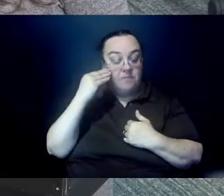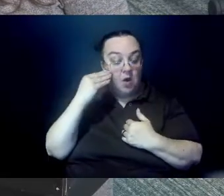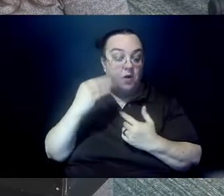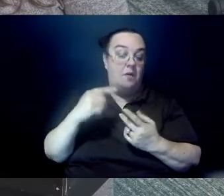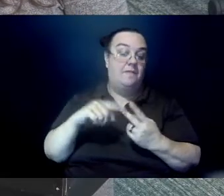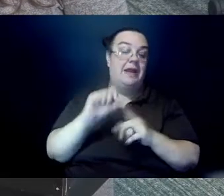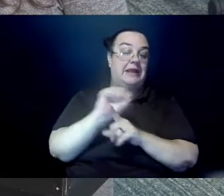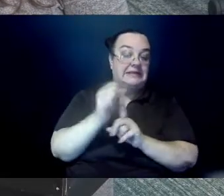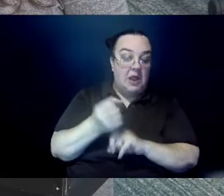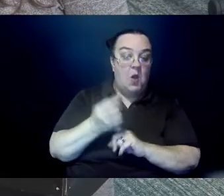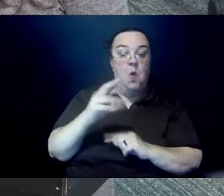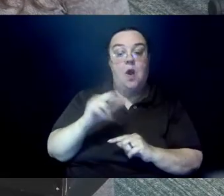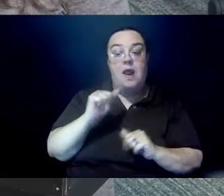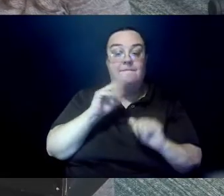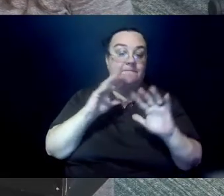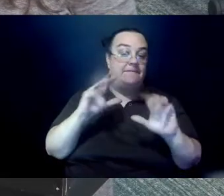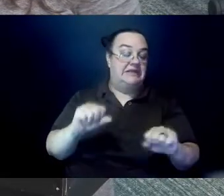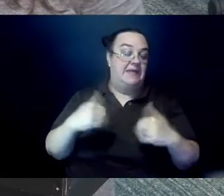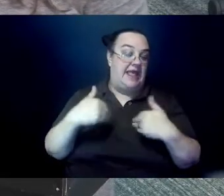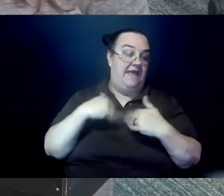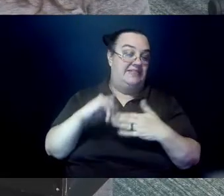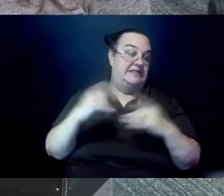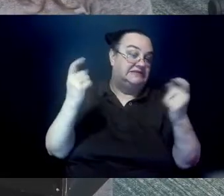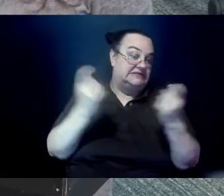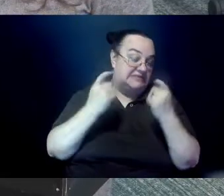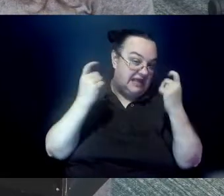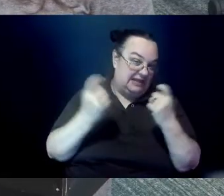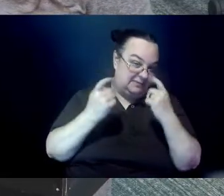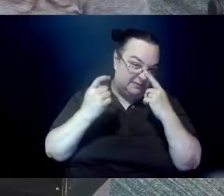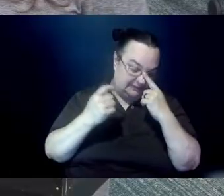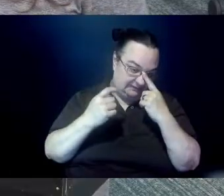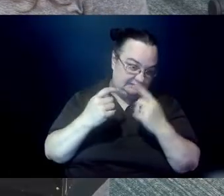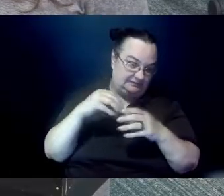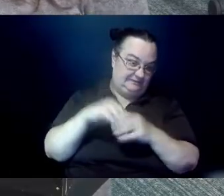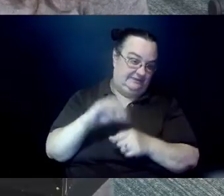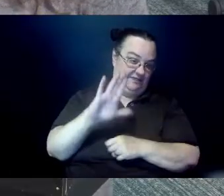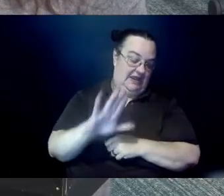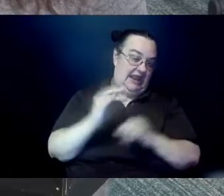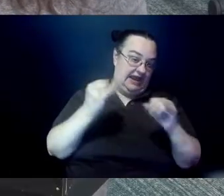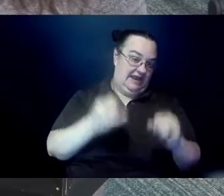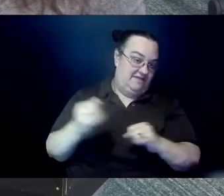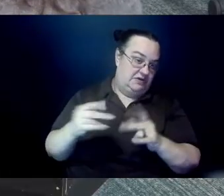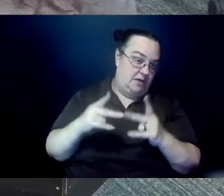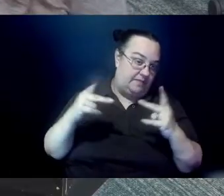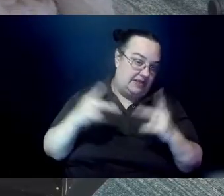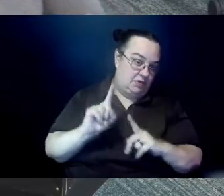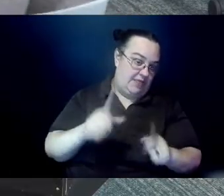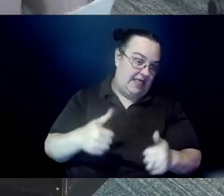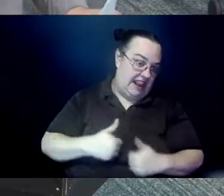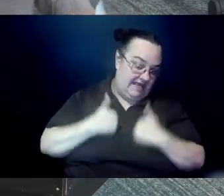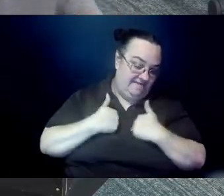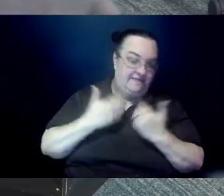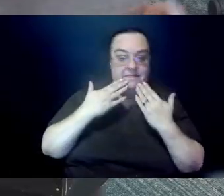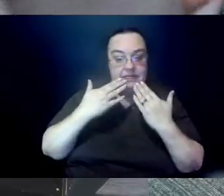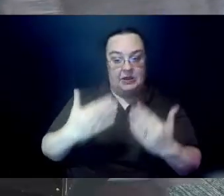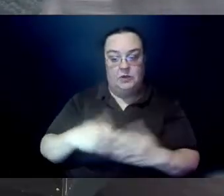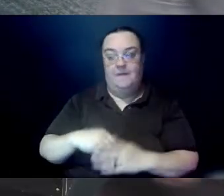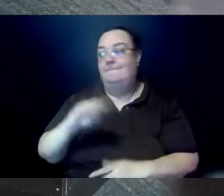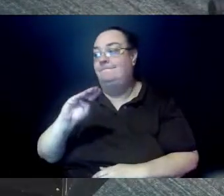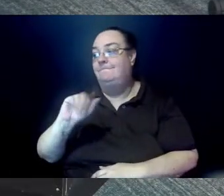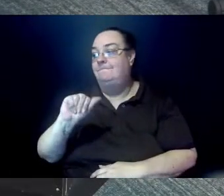or a possibility of holding these celebrations in their individual places that they live. Thank you. Thank you for